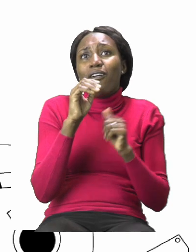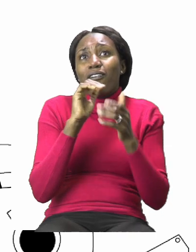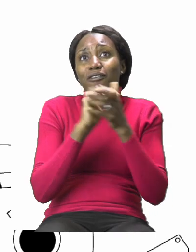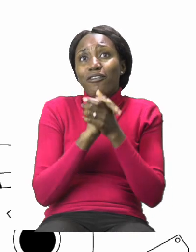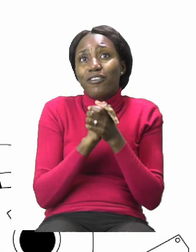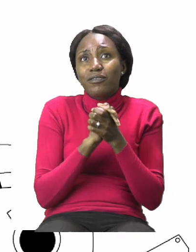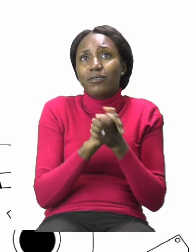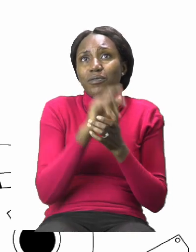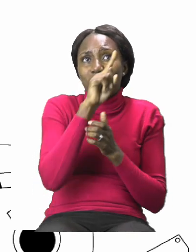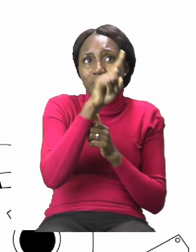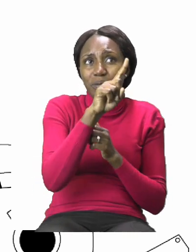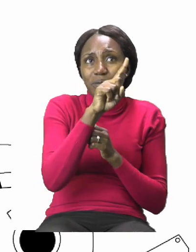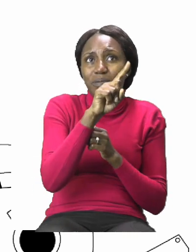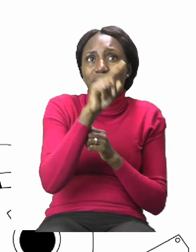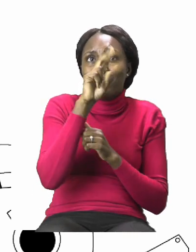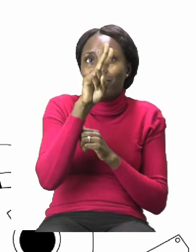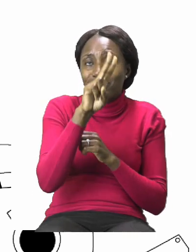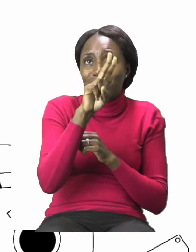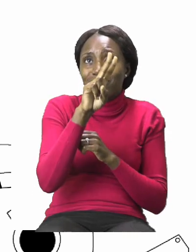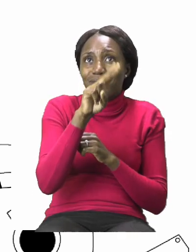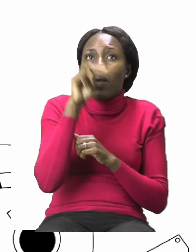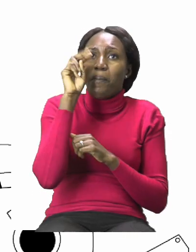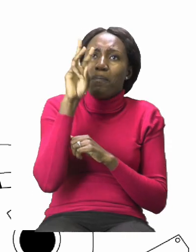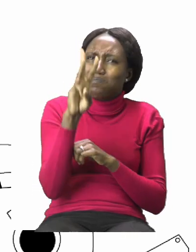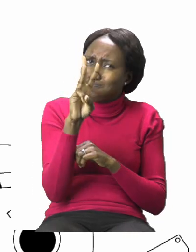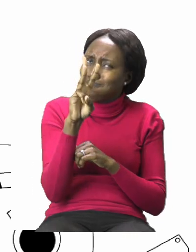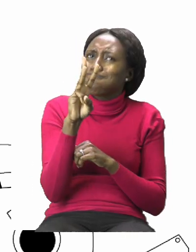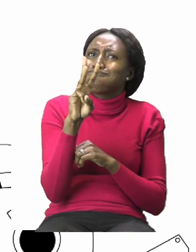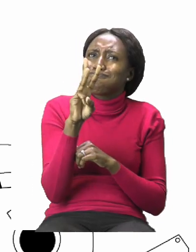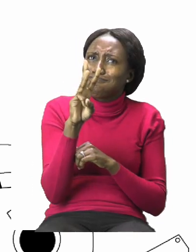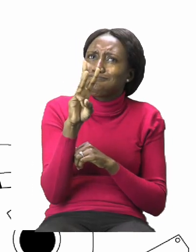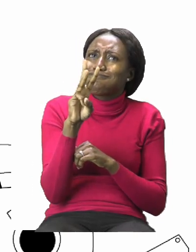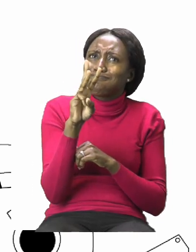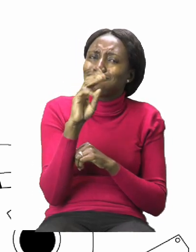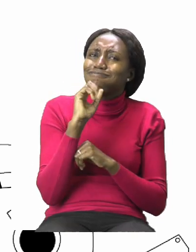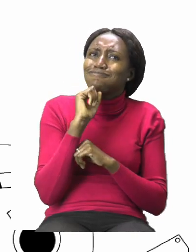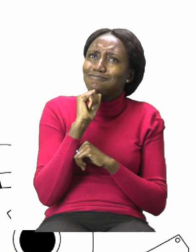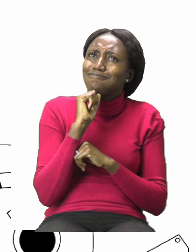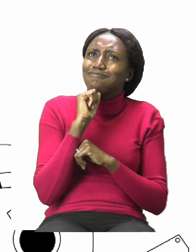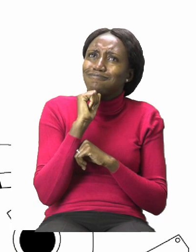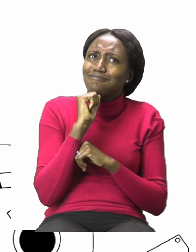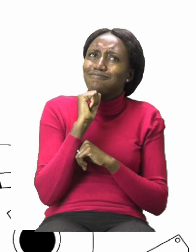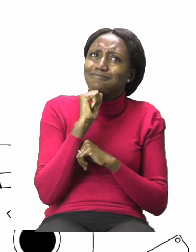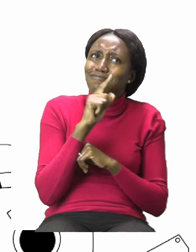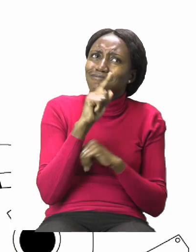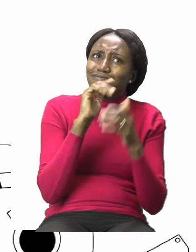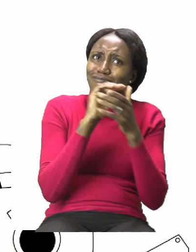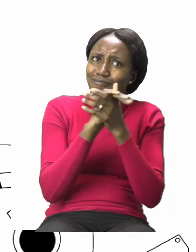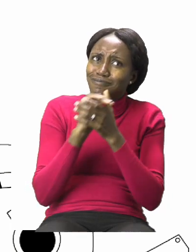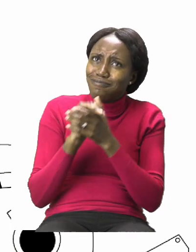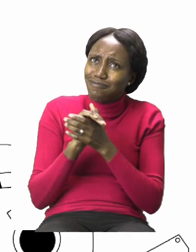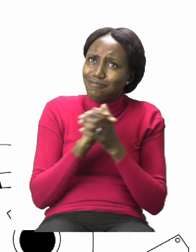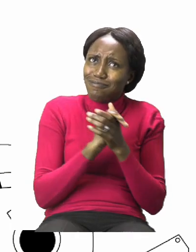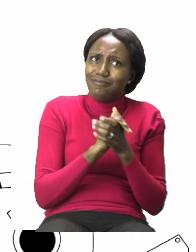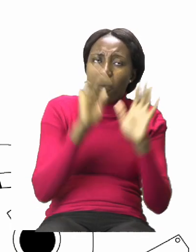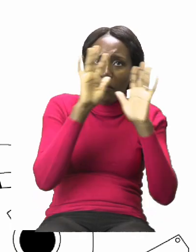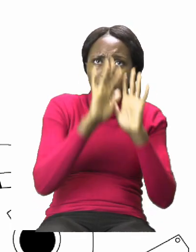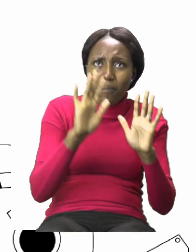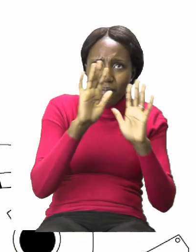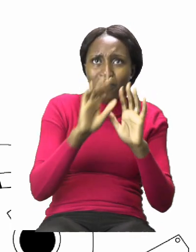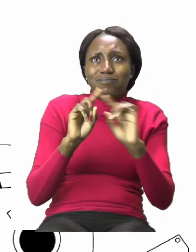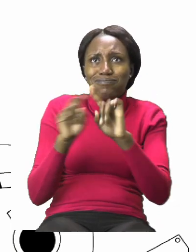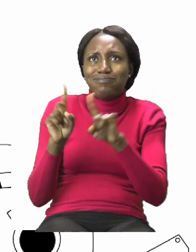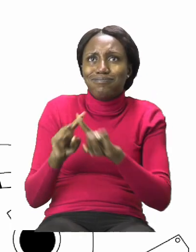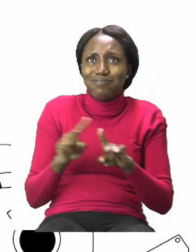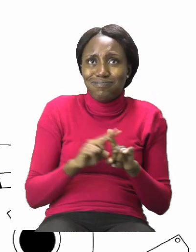them. 1, 2, 3. And each friend is going to be colored a different